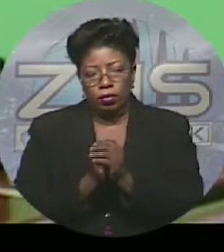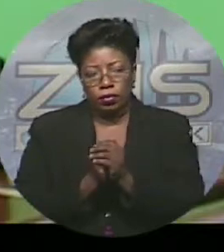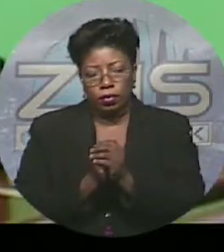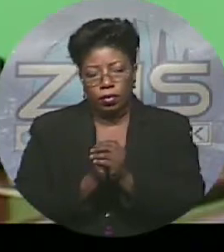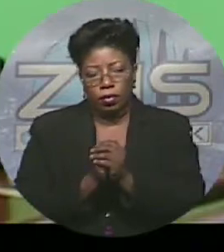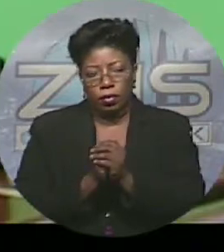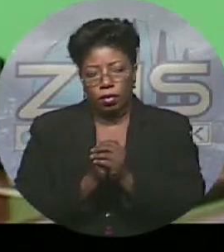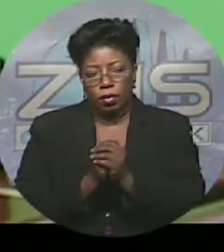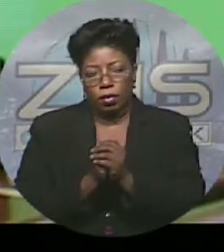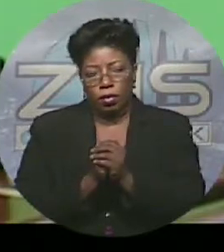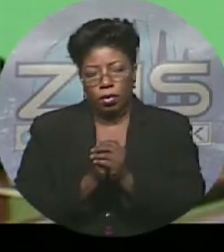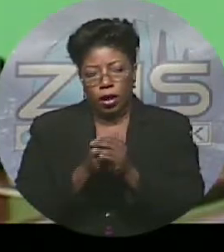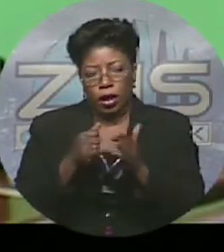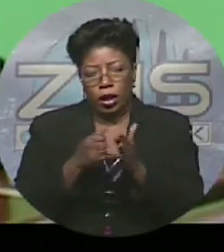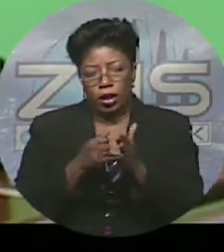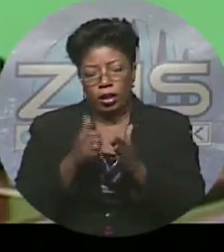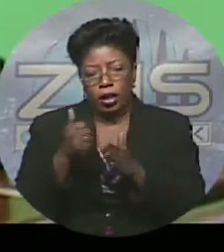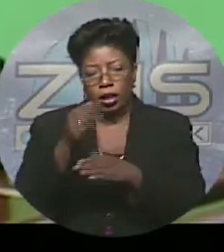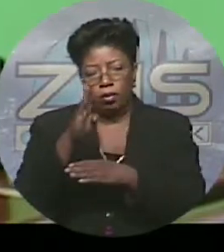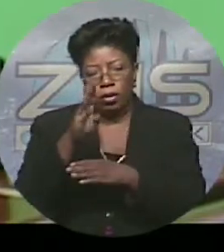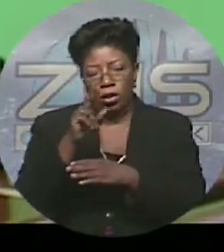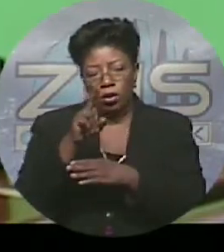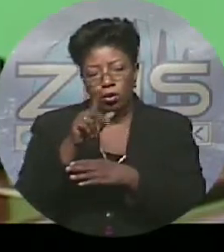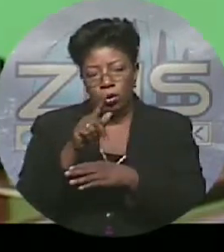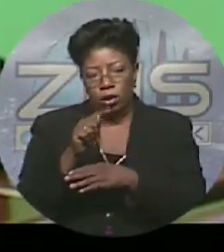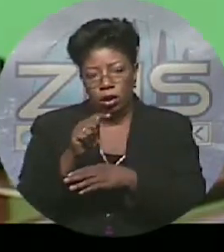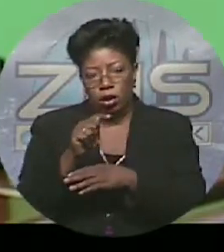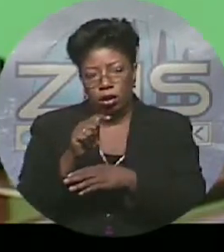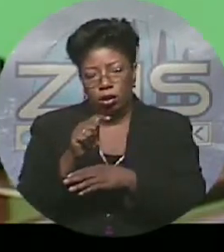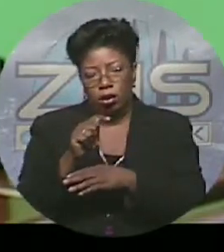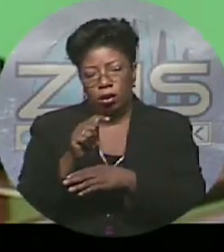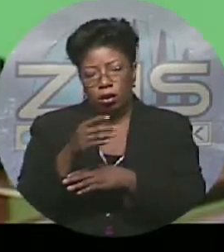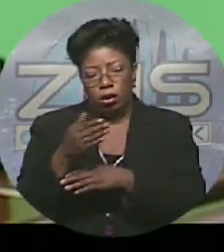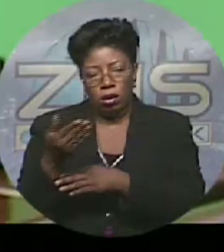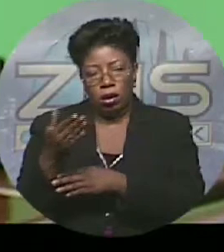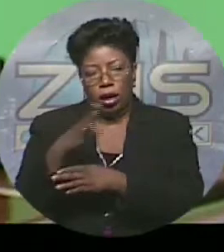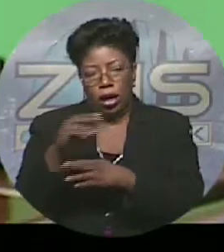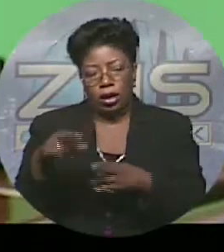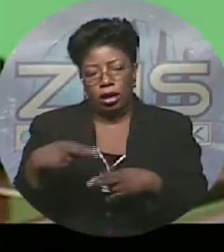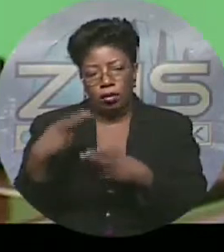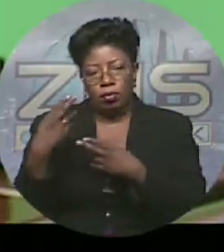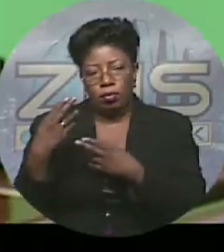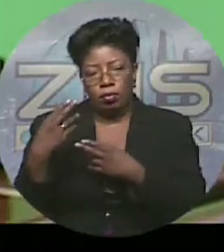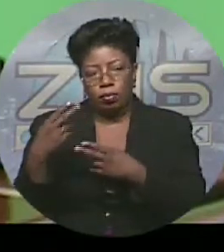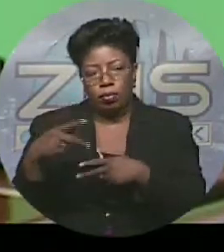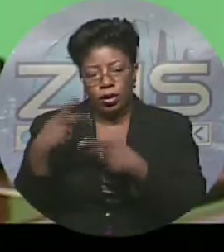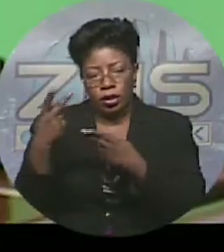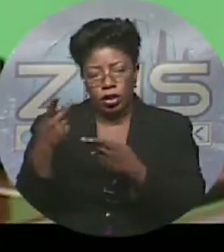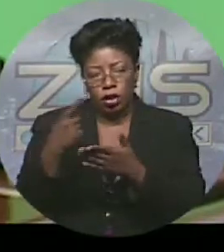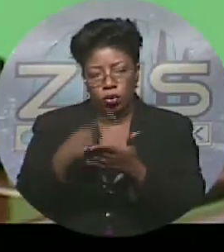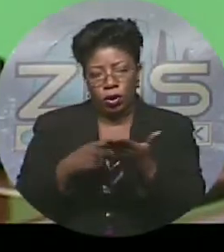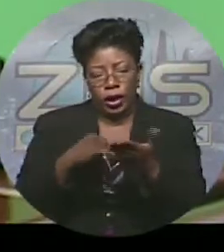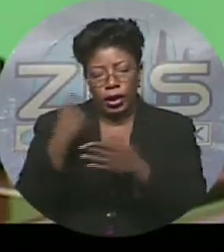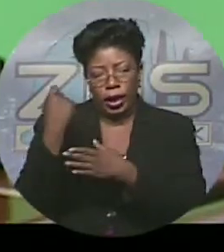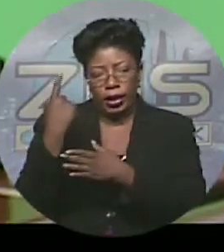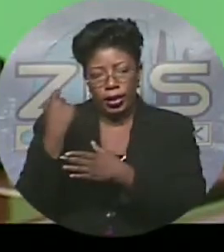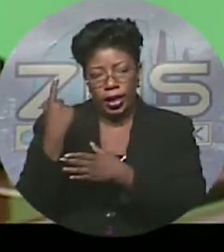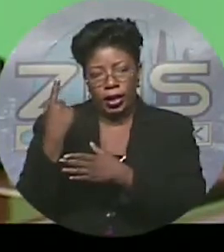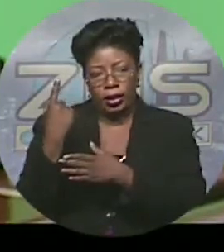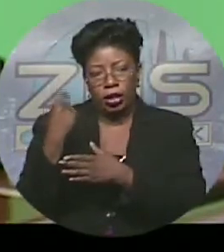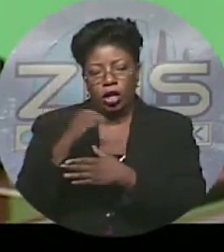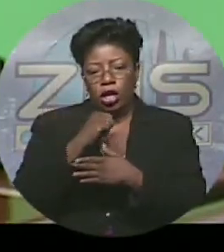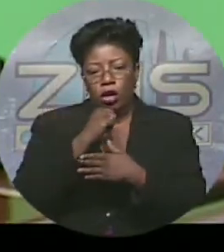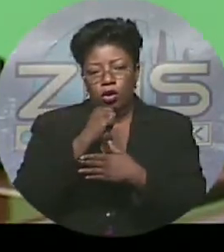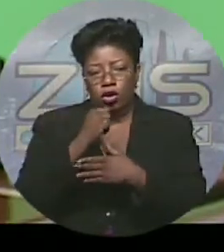This was solely a BUT initiative, and the presentation, from what I understand, was not sanctioned